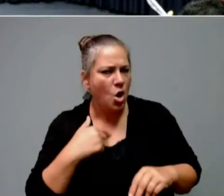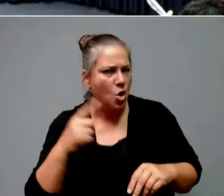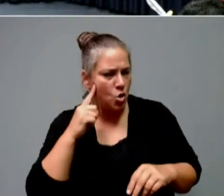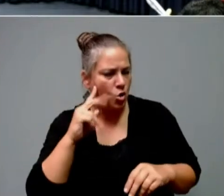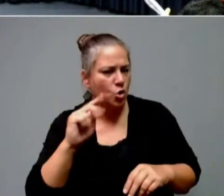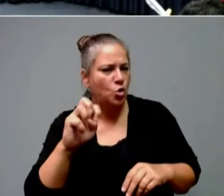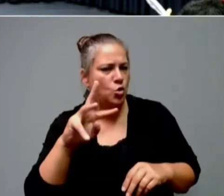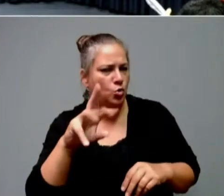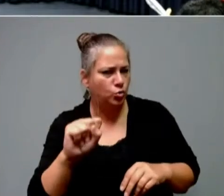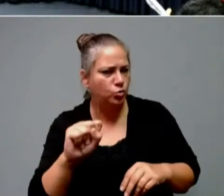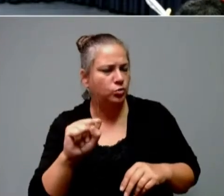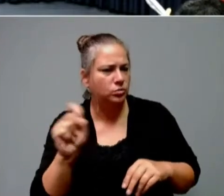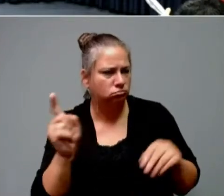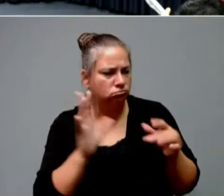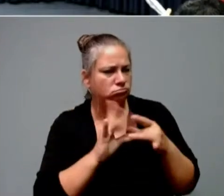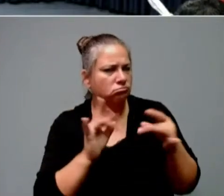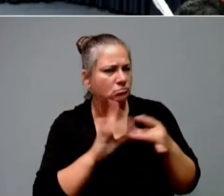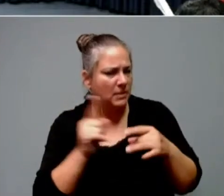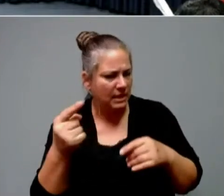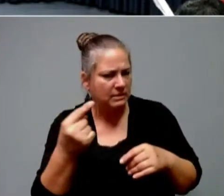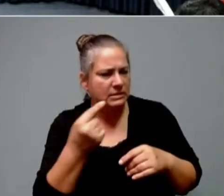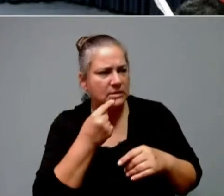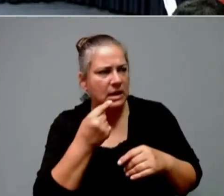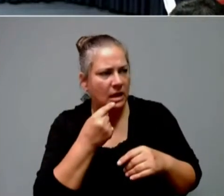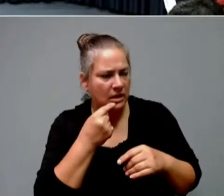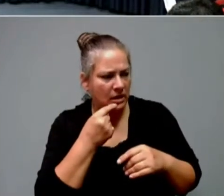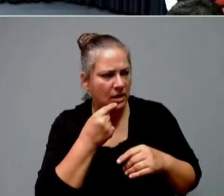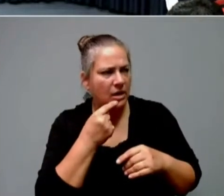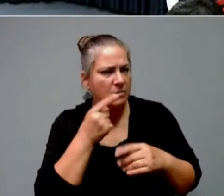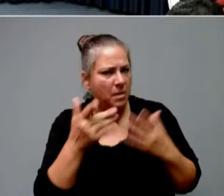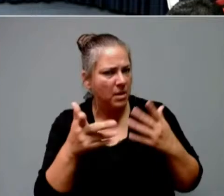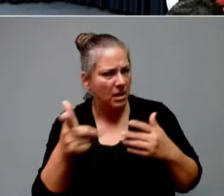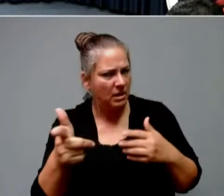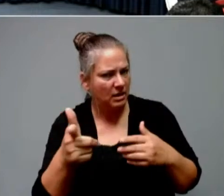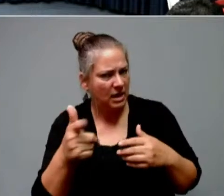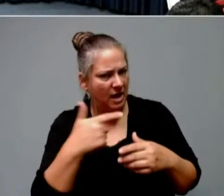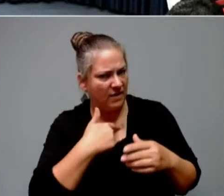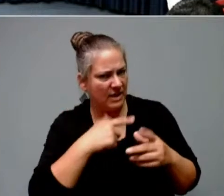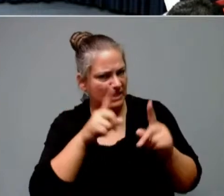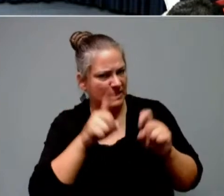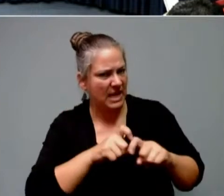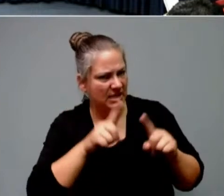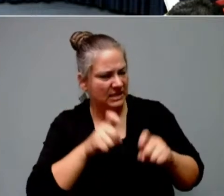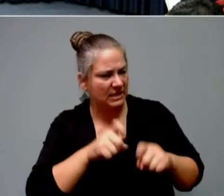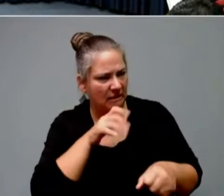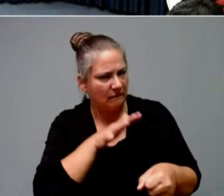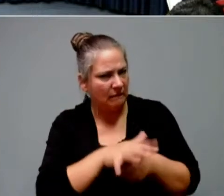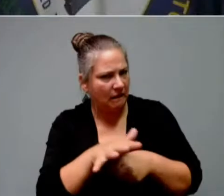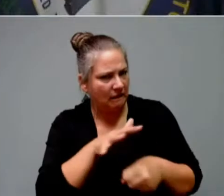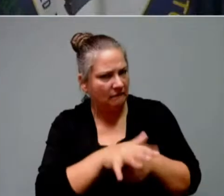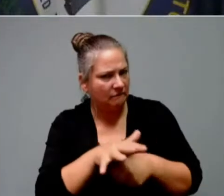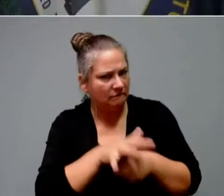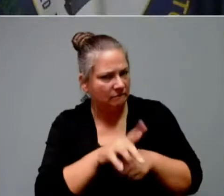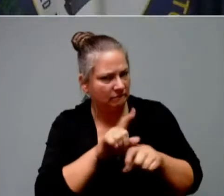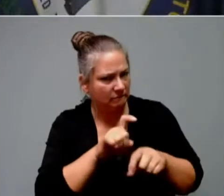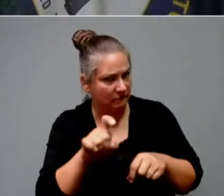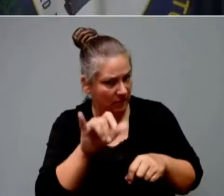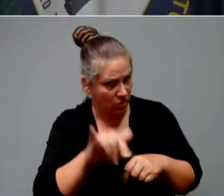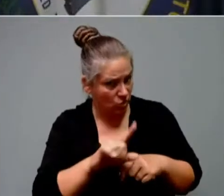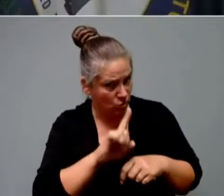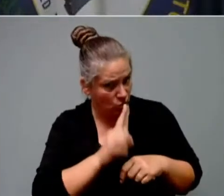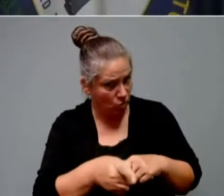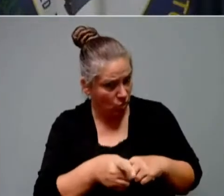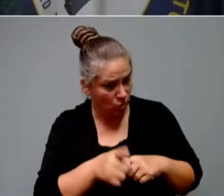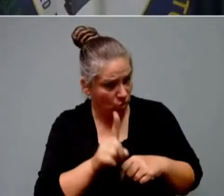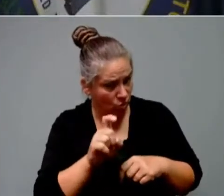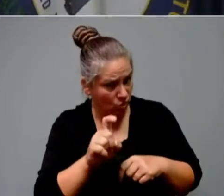morning that there is a potential shortage on testing kits. Is that indeed the case,